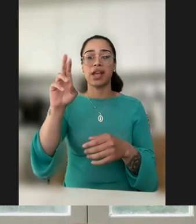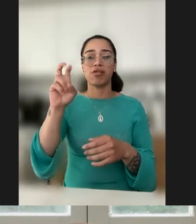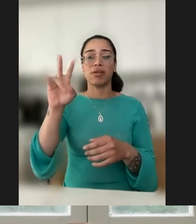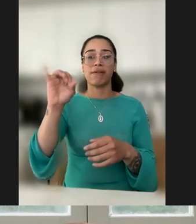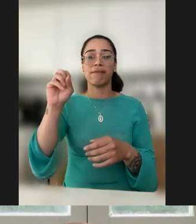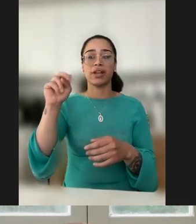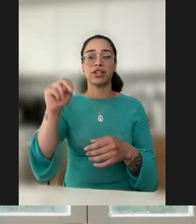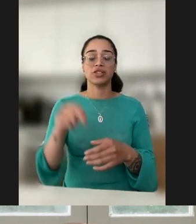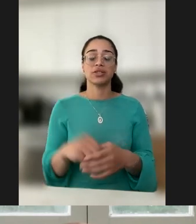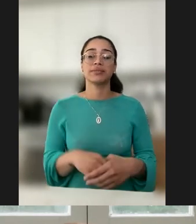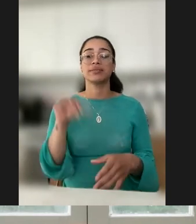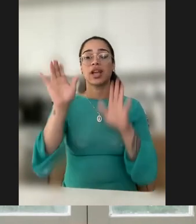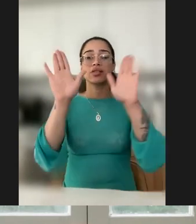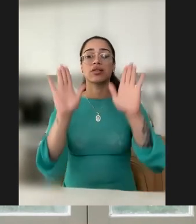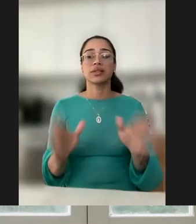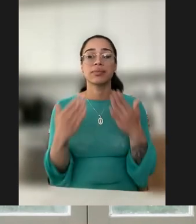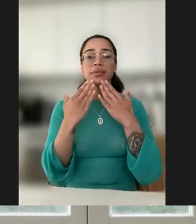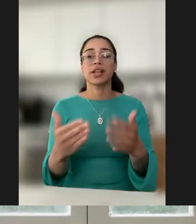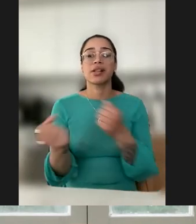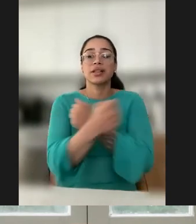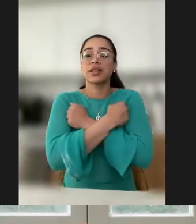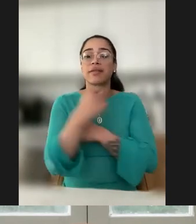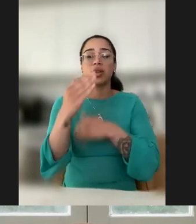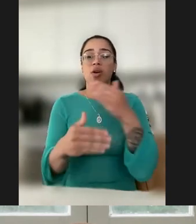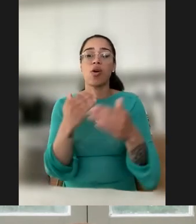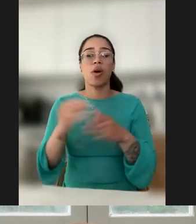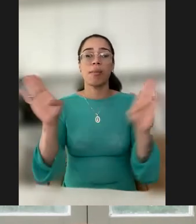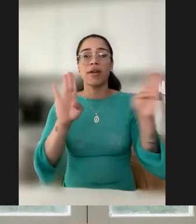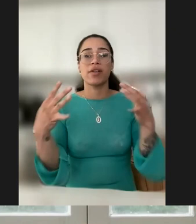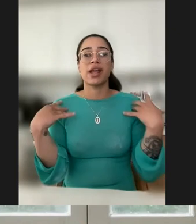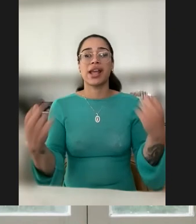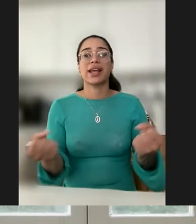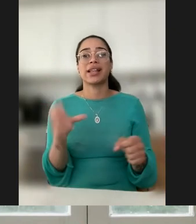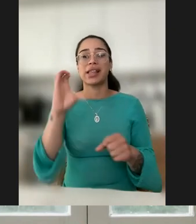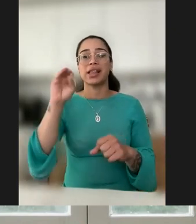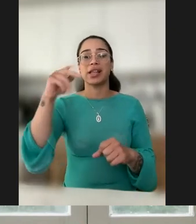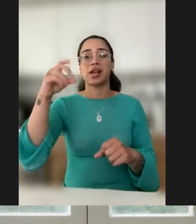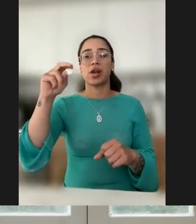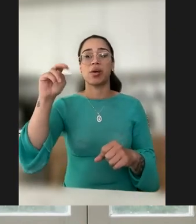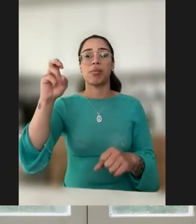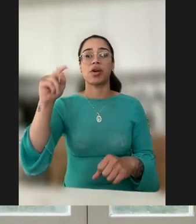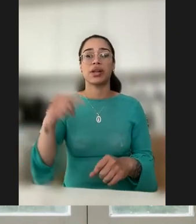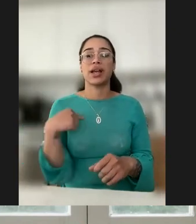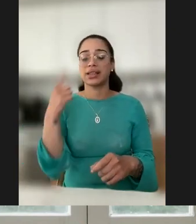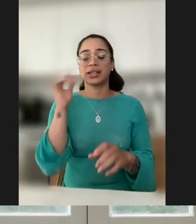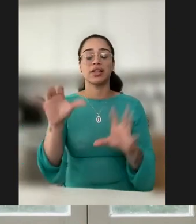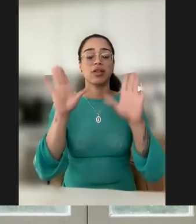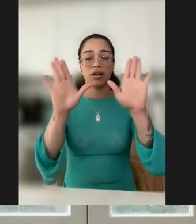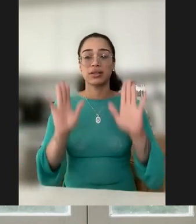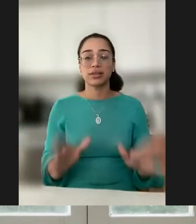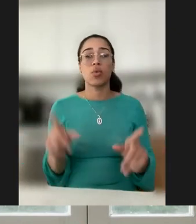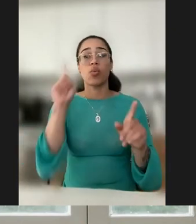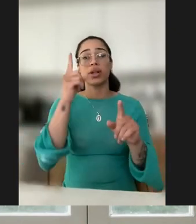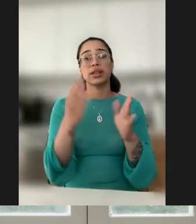That's awesome. Thank you. Love the whole behavioral health component, I think is awesome. So one thing I